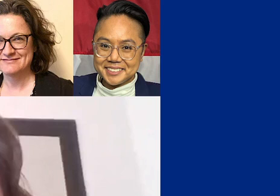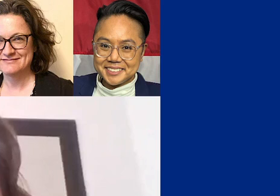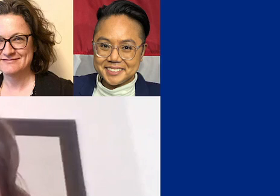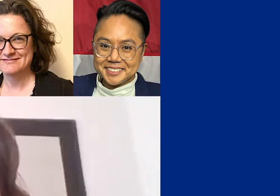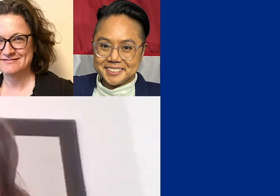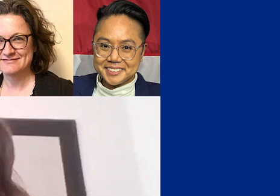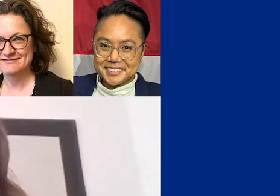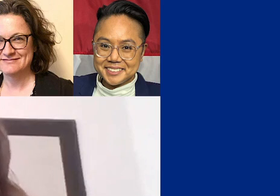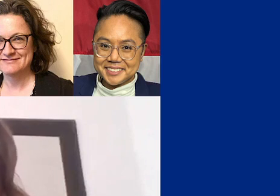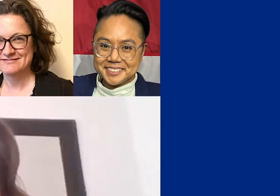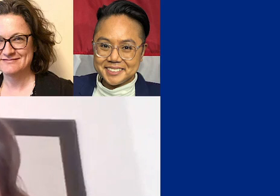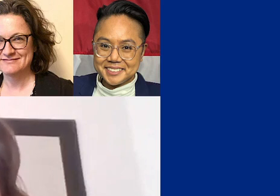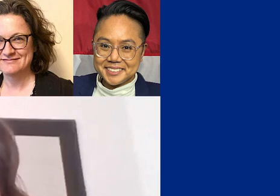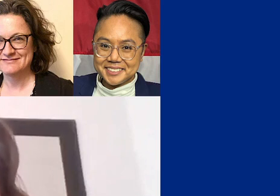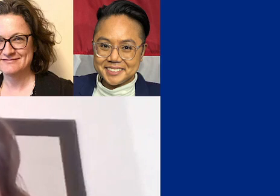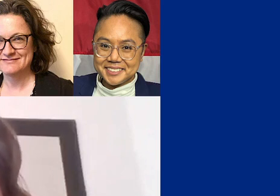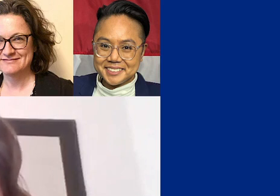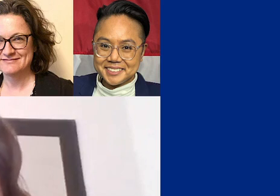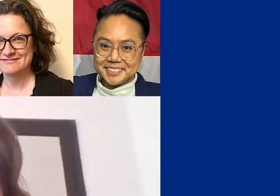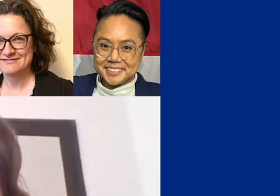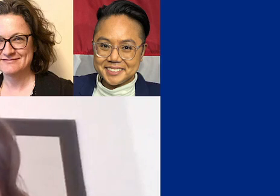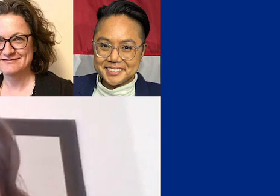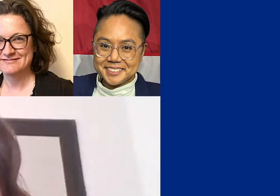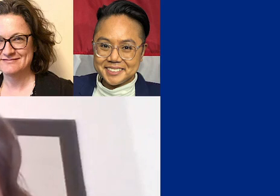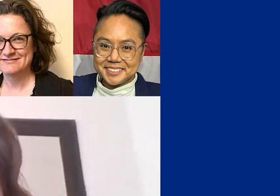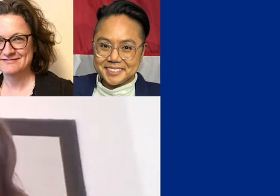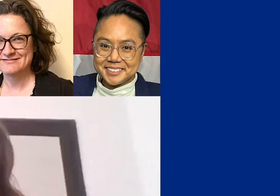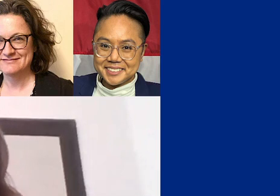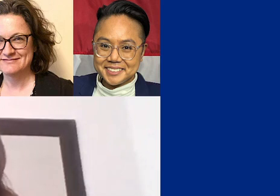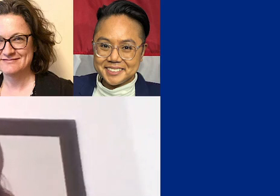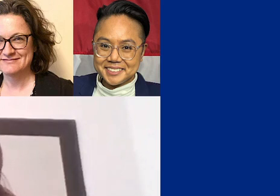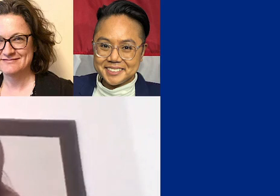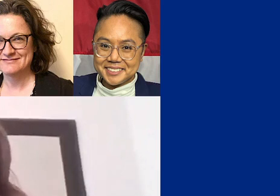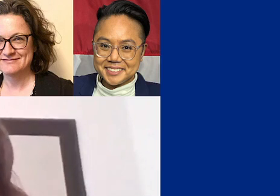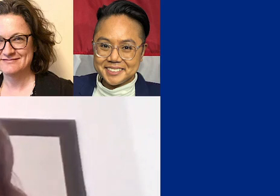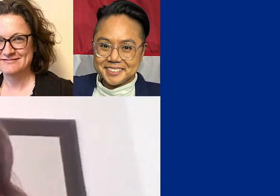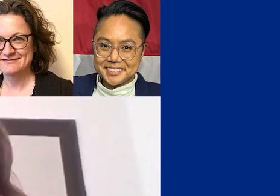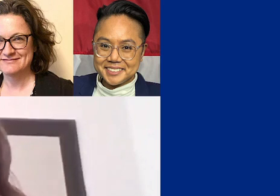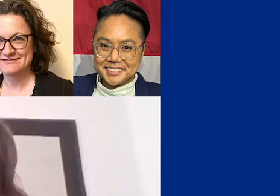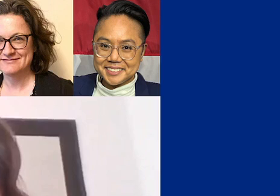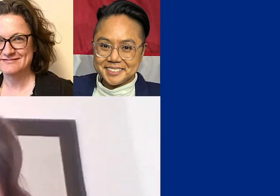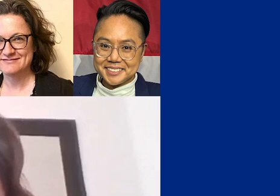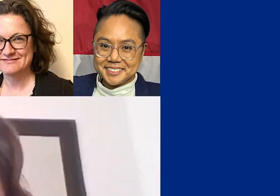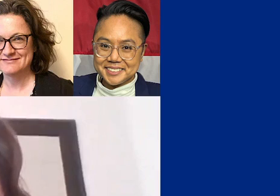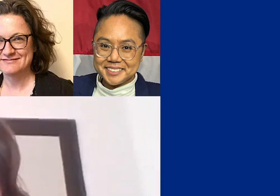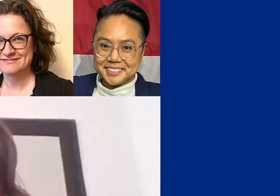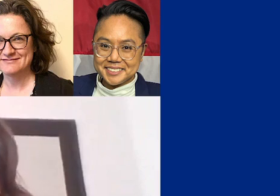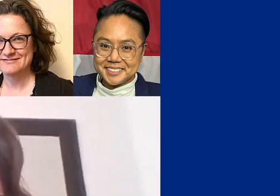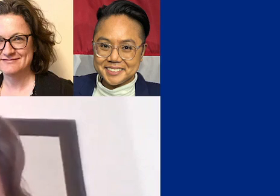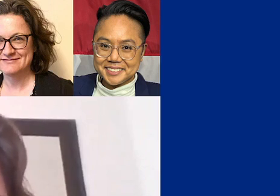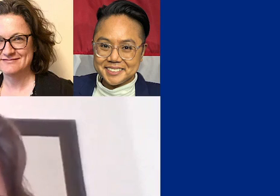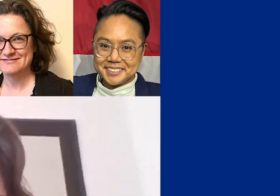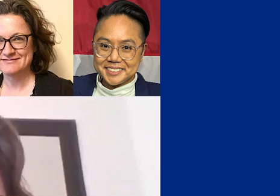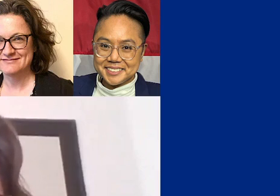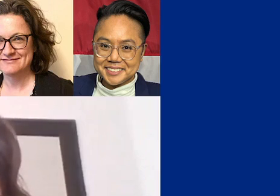all of us now, are seeing many policies being published